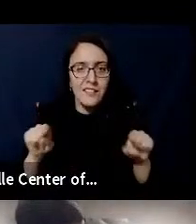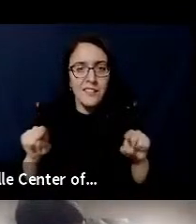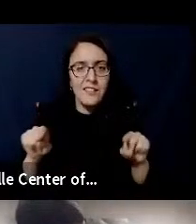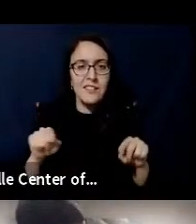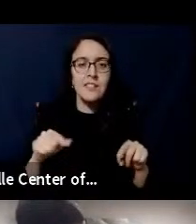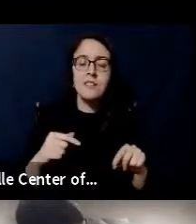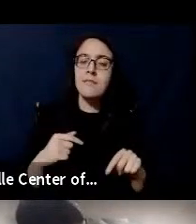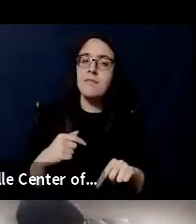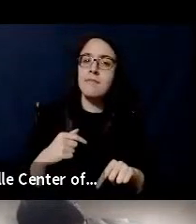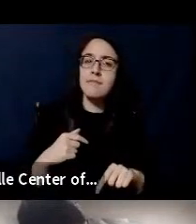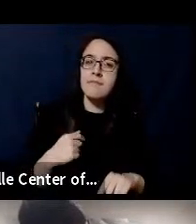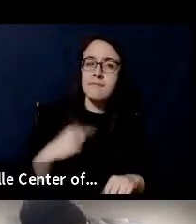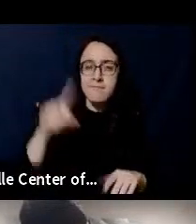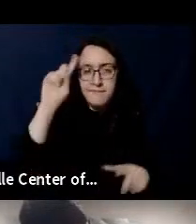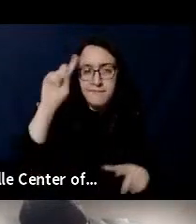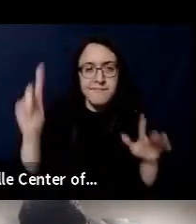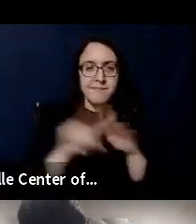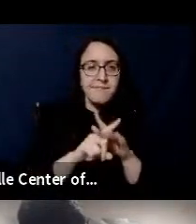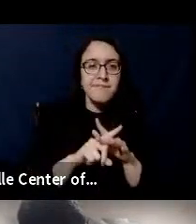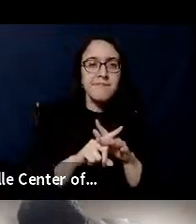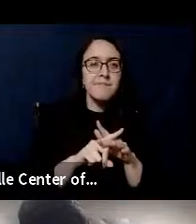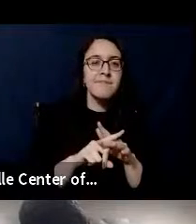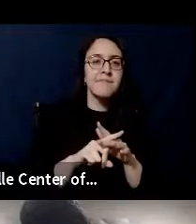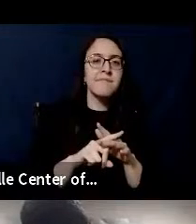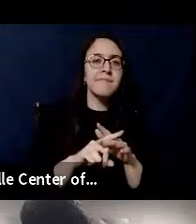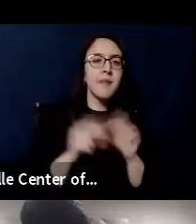mind immediately are,